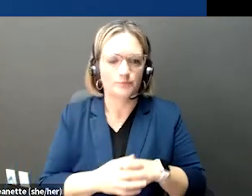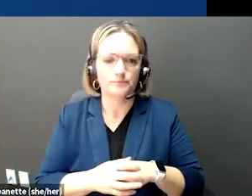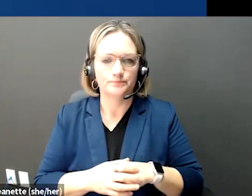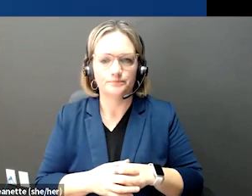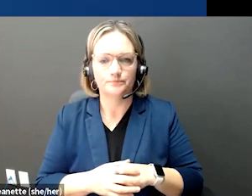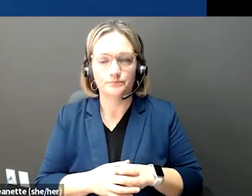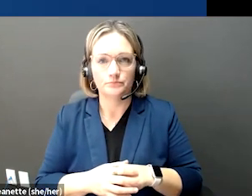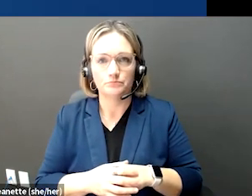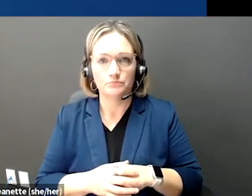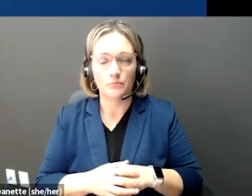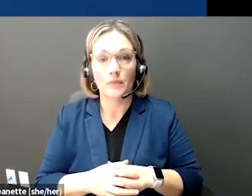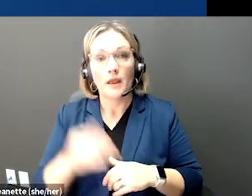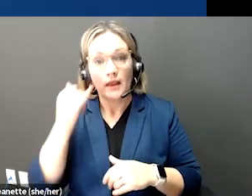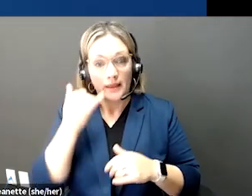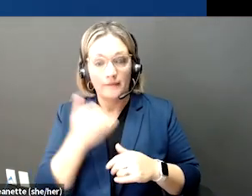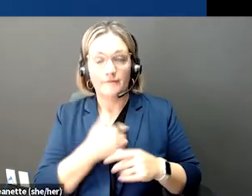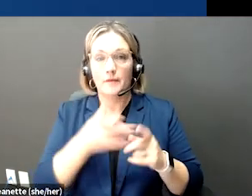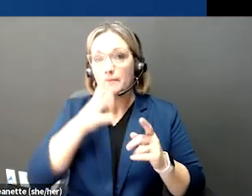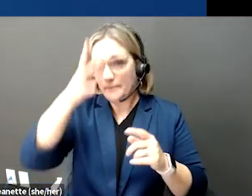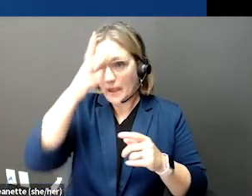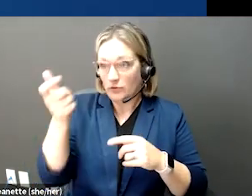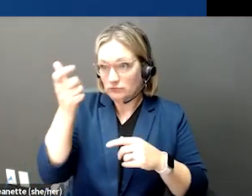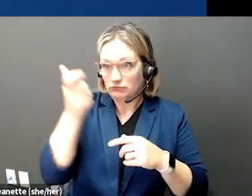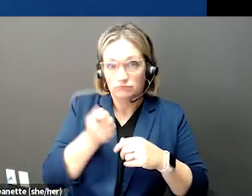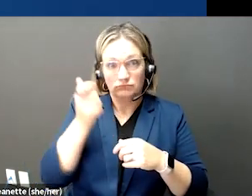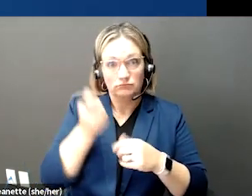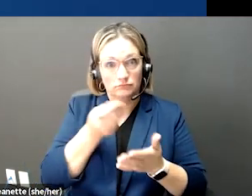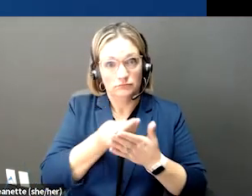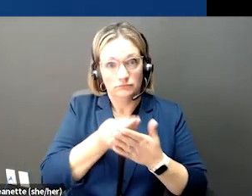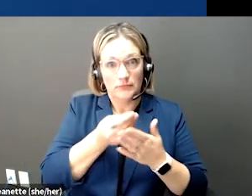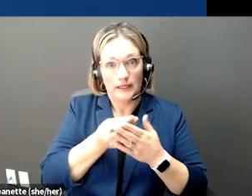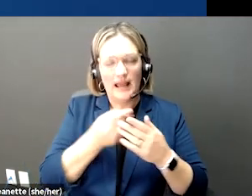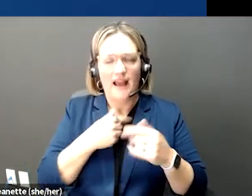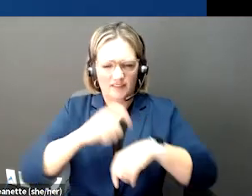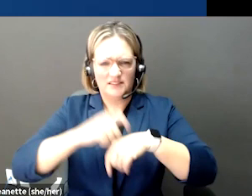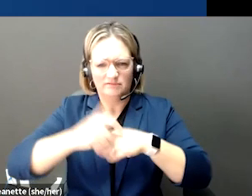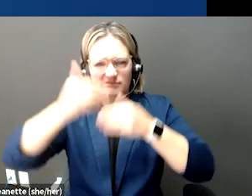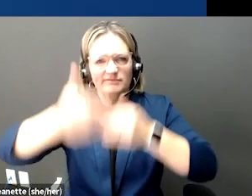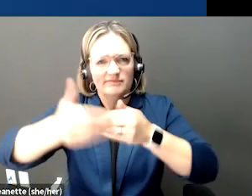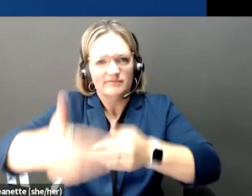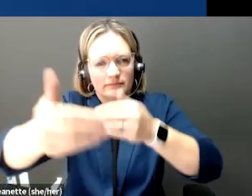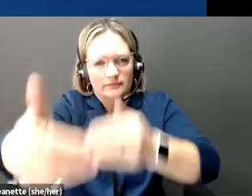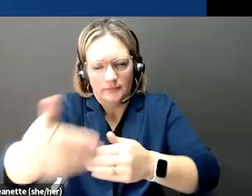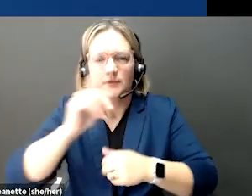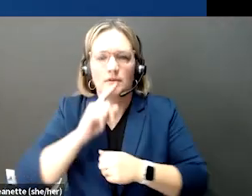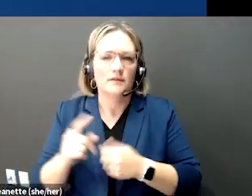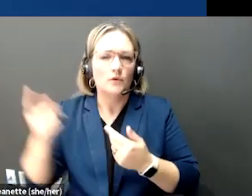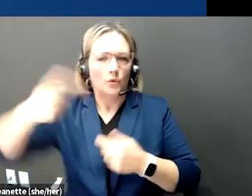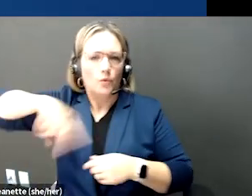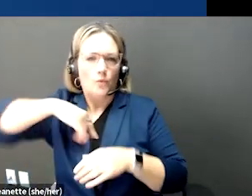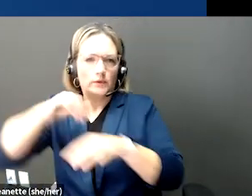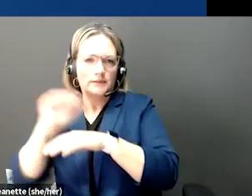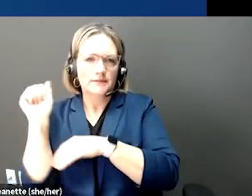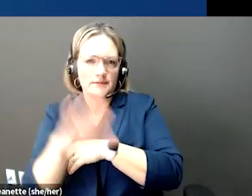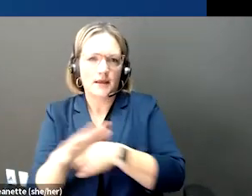the standard process. At the beginning of each funding period, members are sent a package with the paperwork they need to